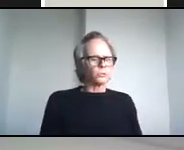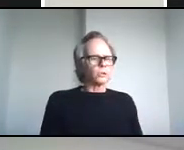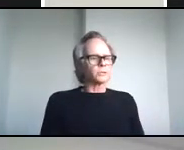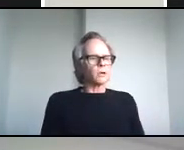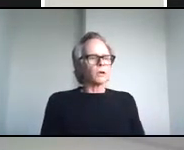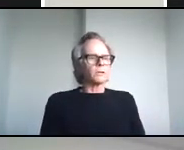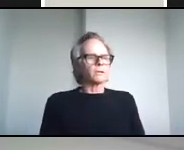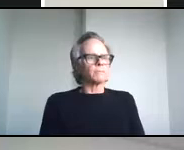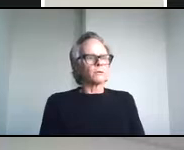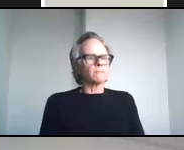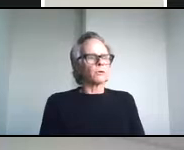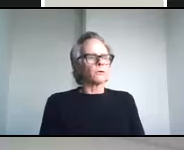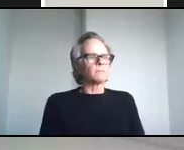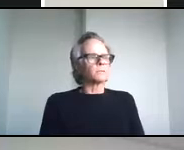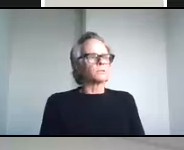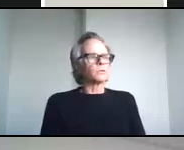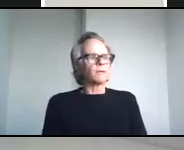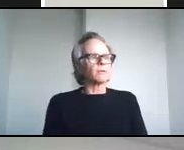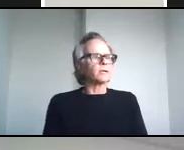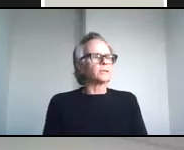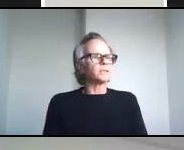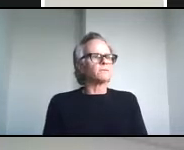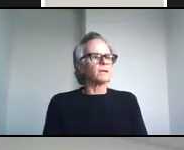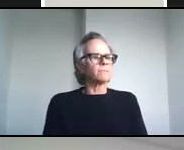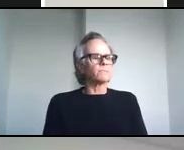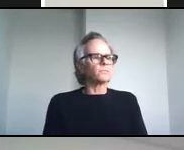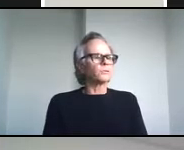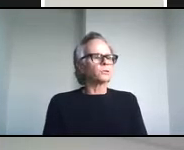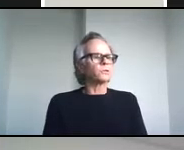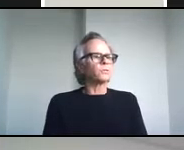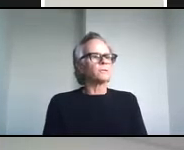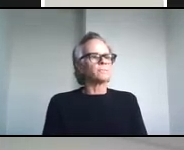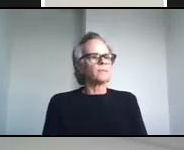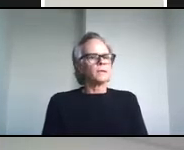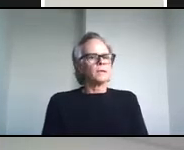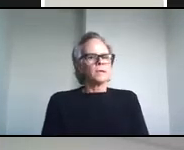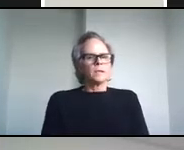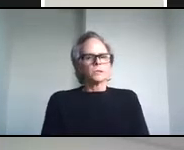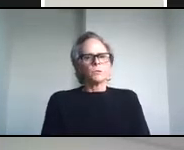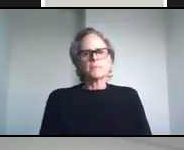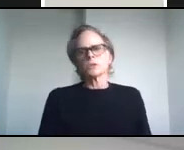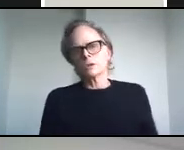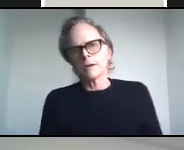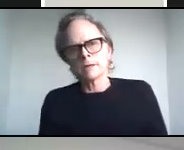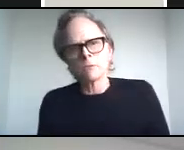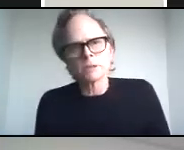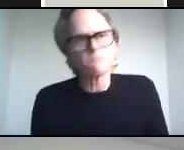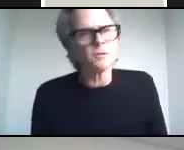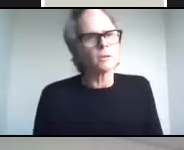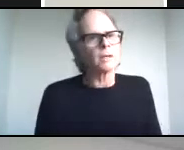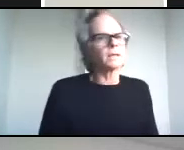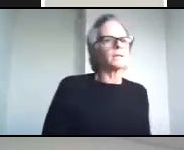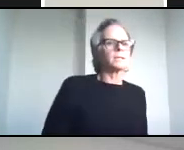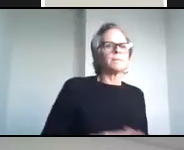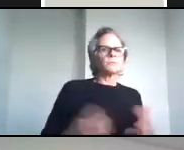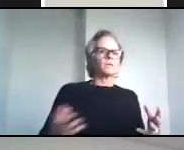fully utilize all of the important programs that your librarians have developed for your children. So what does this look like and what does it